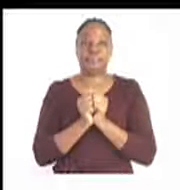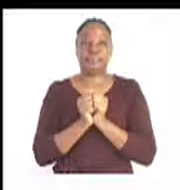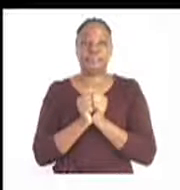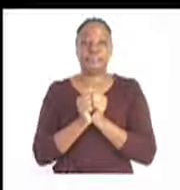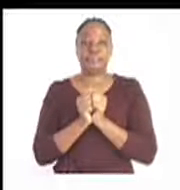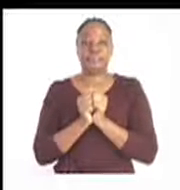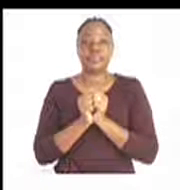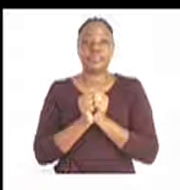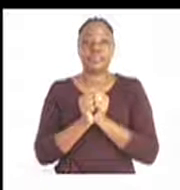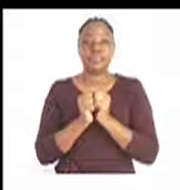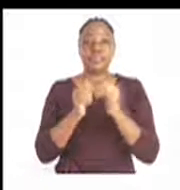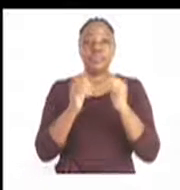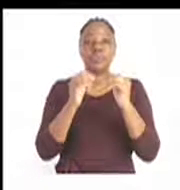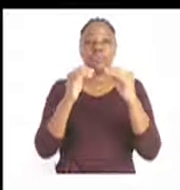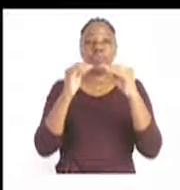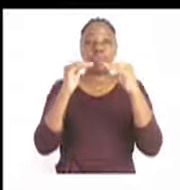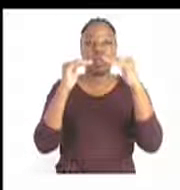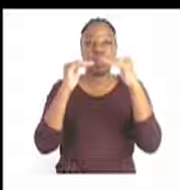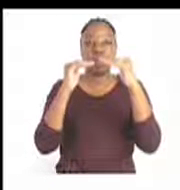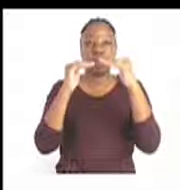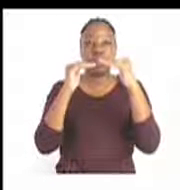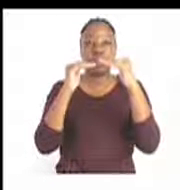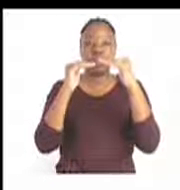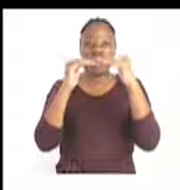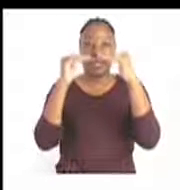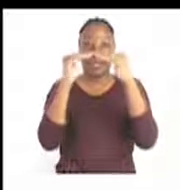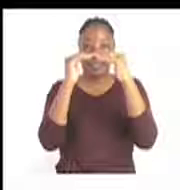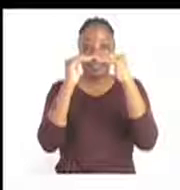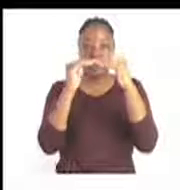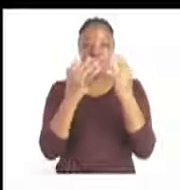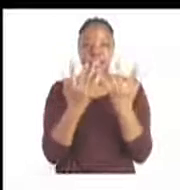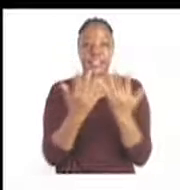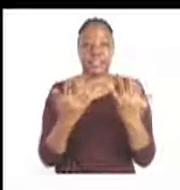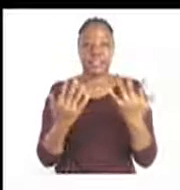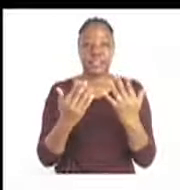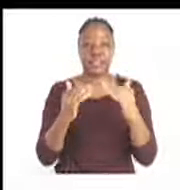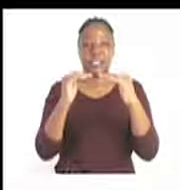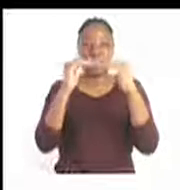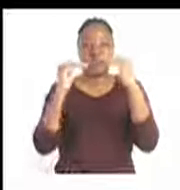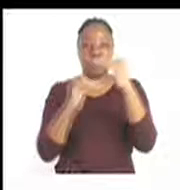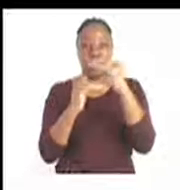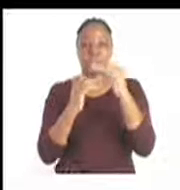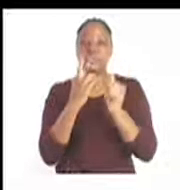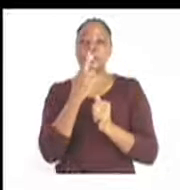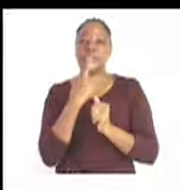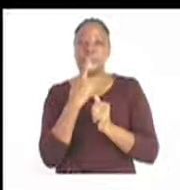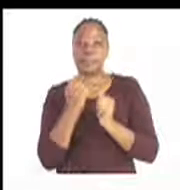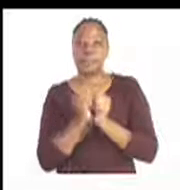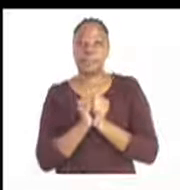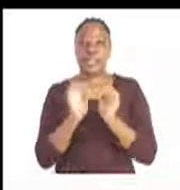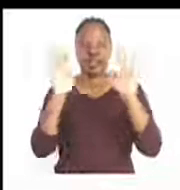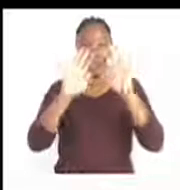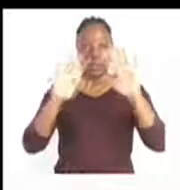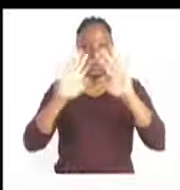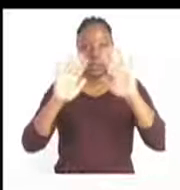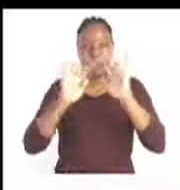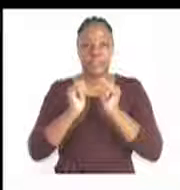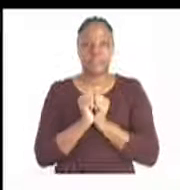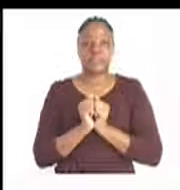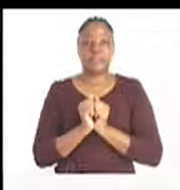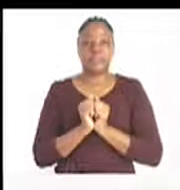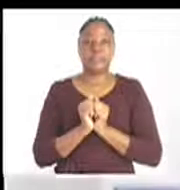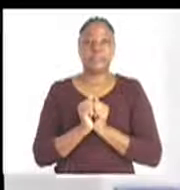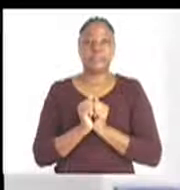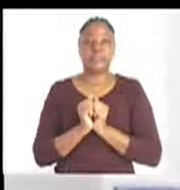the odd numbers red and the even numbers green. And once you do that, you'll see that it comes out something like